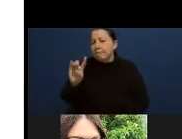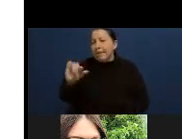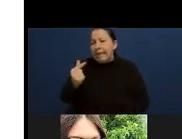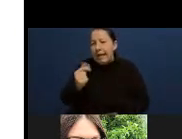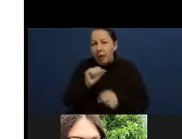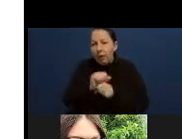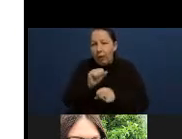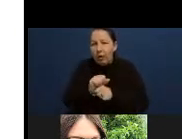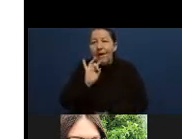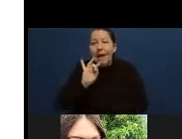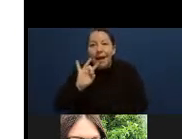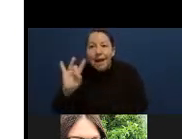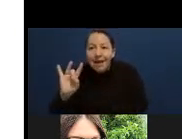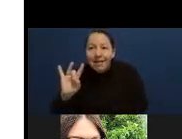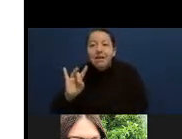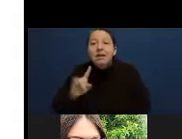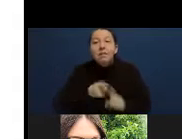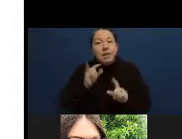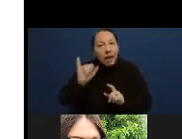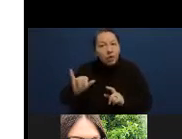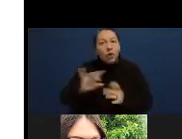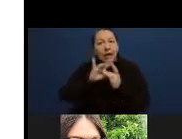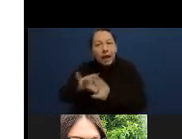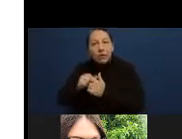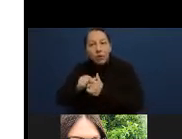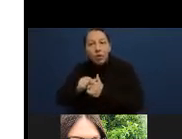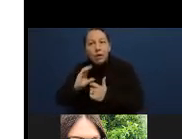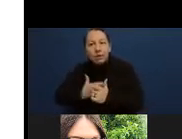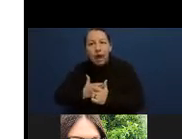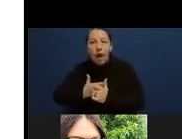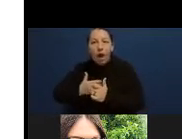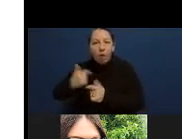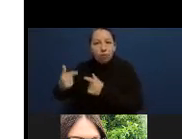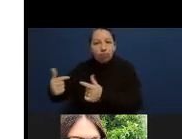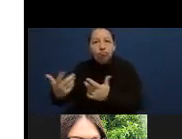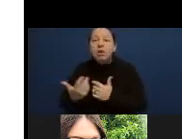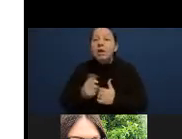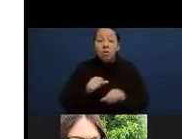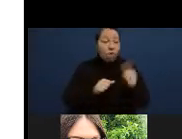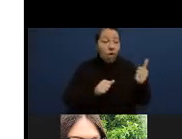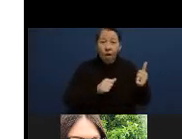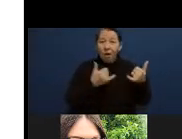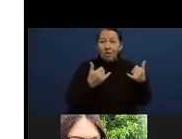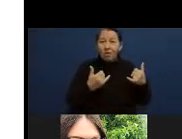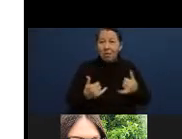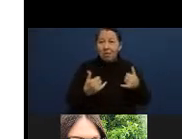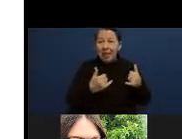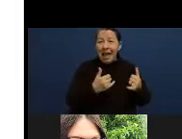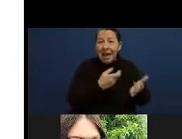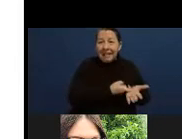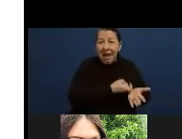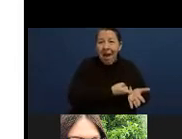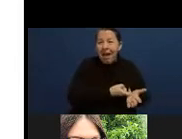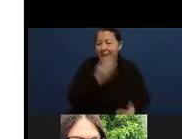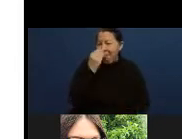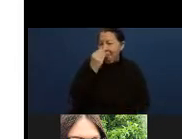that's her connection. The other one loves to play hockey and wants nothing to do with my beads. So how do we look at that